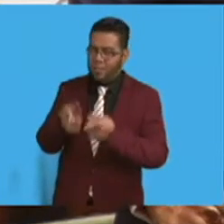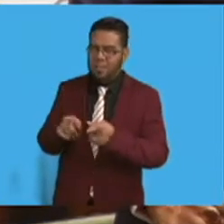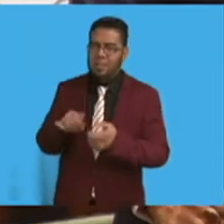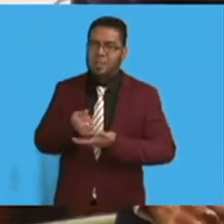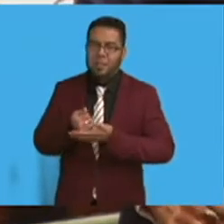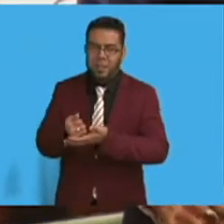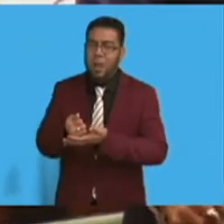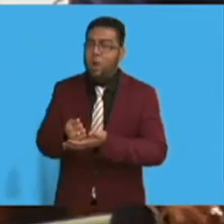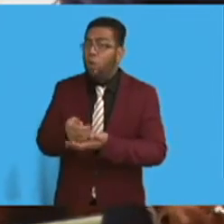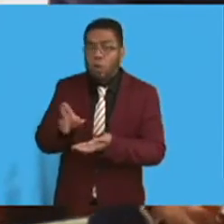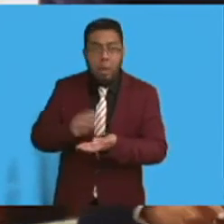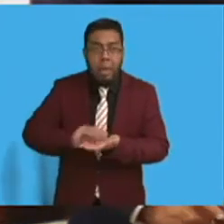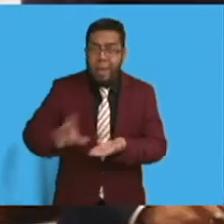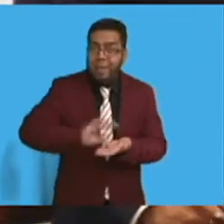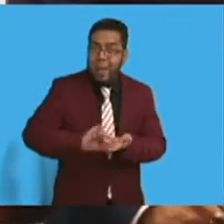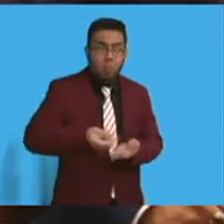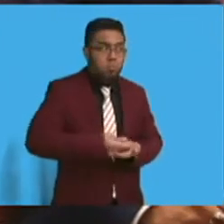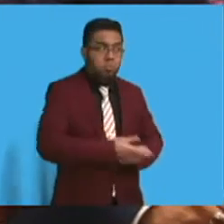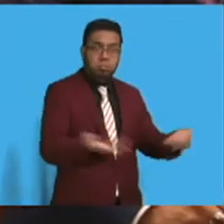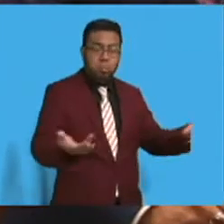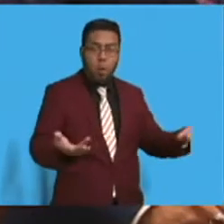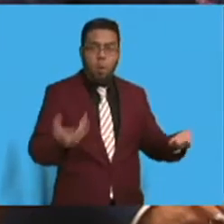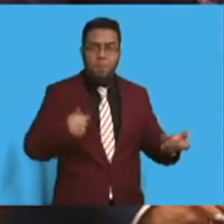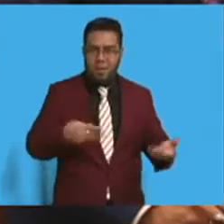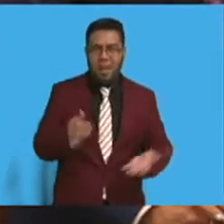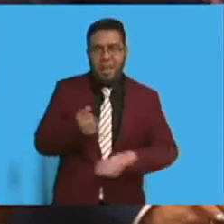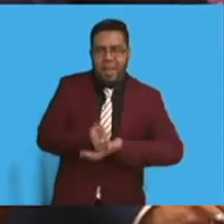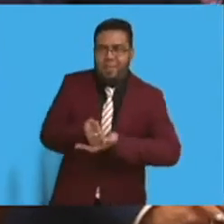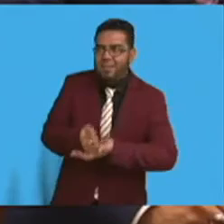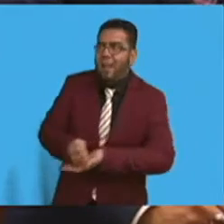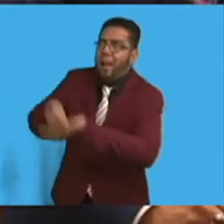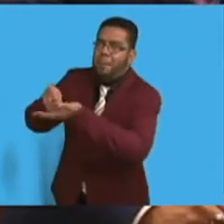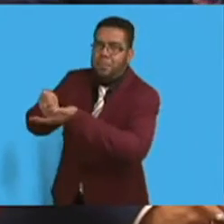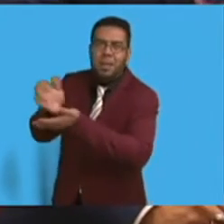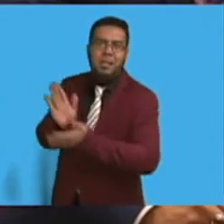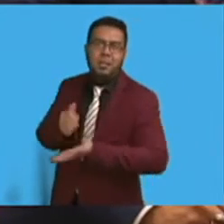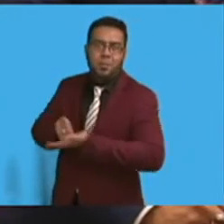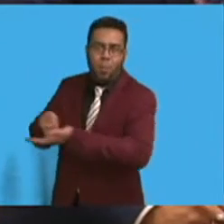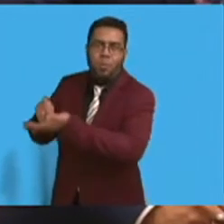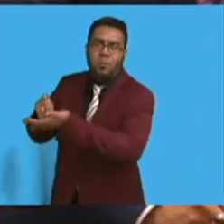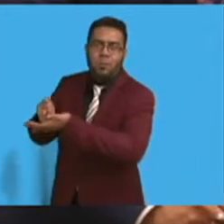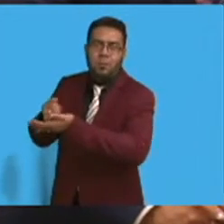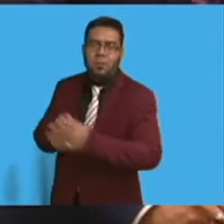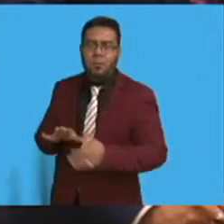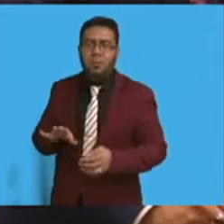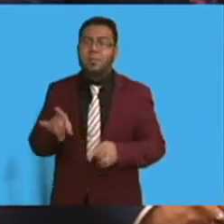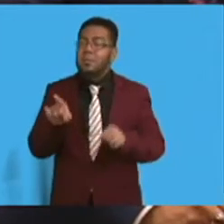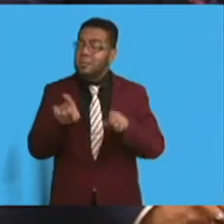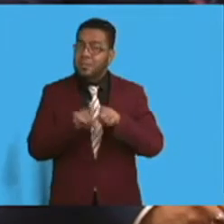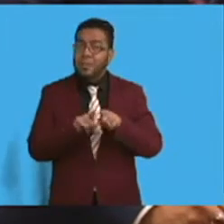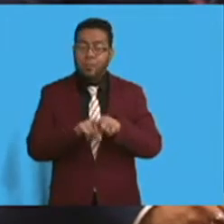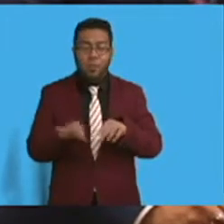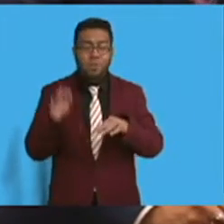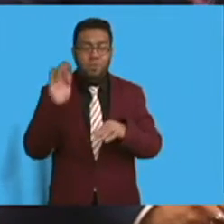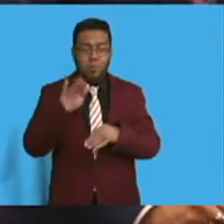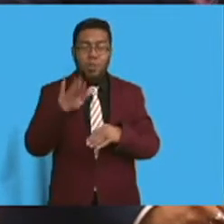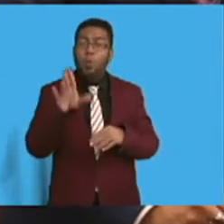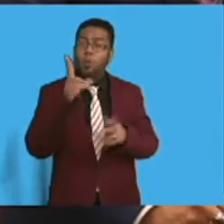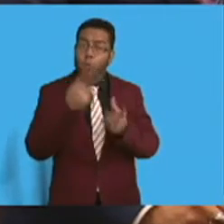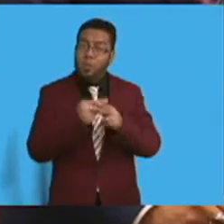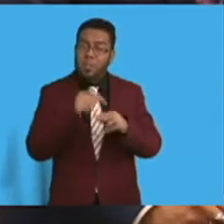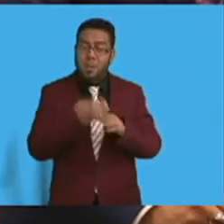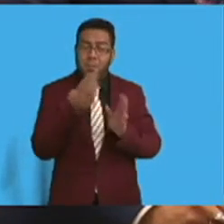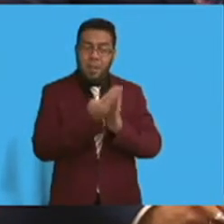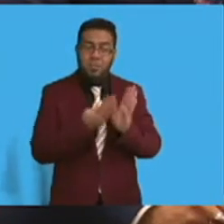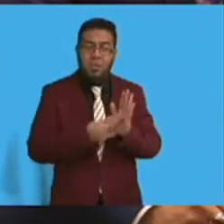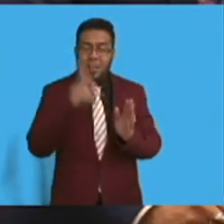but a hand up. And most importantly, Madam Speaker, this is a budget for our children and for the future. Because this budget, Madam Speaker, can